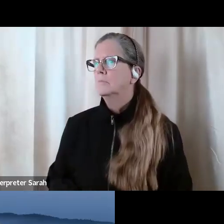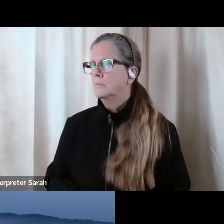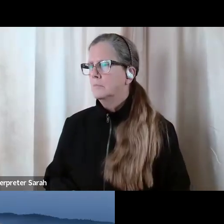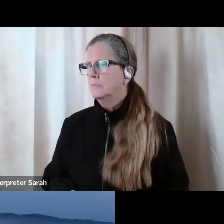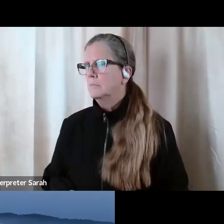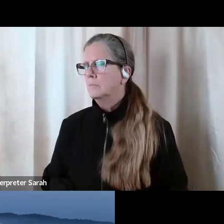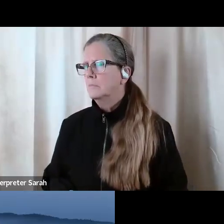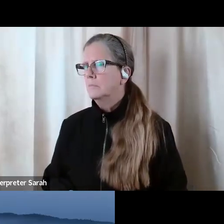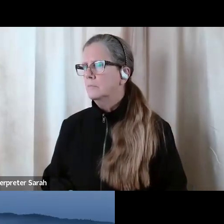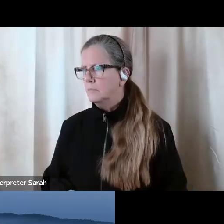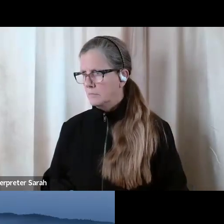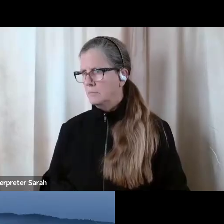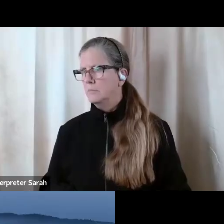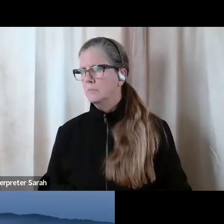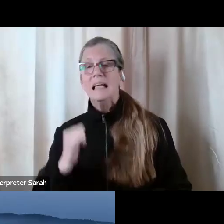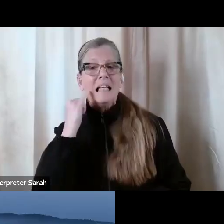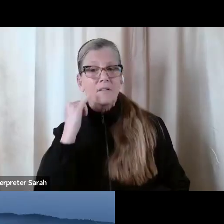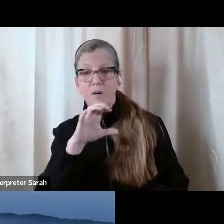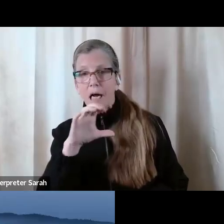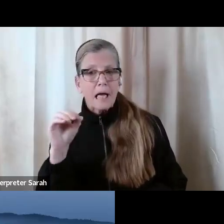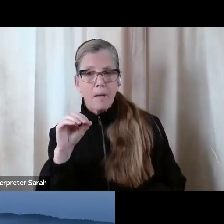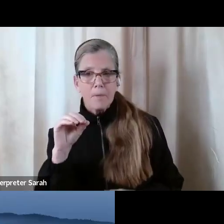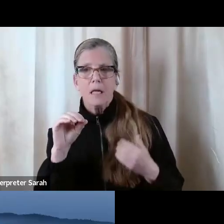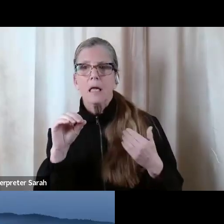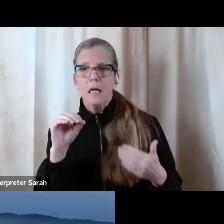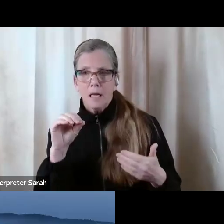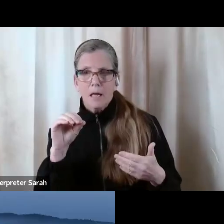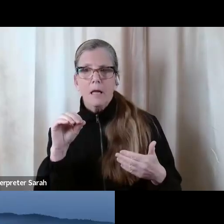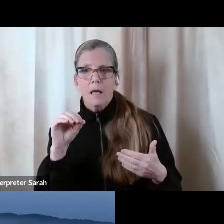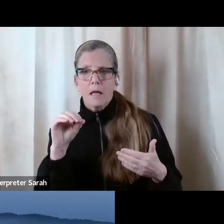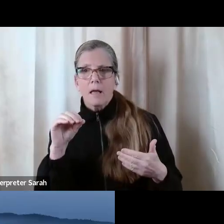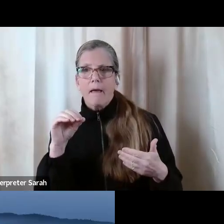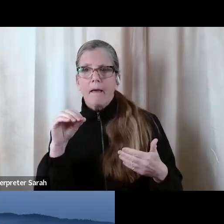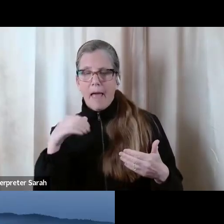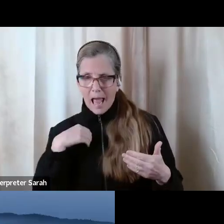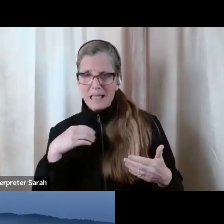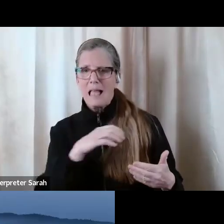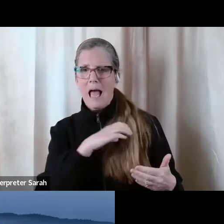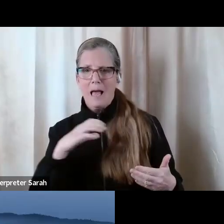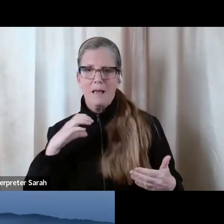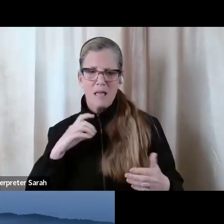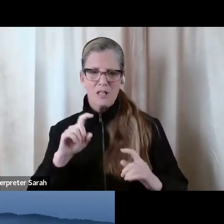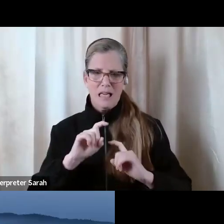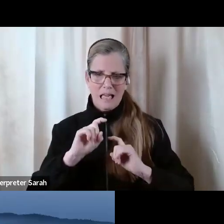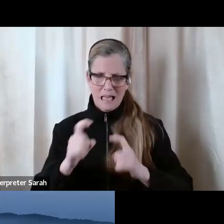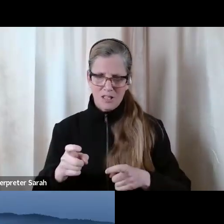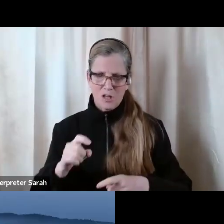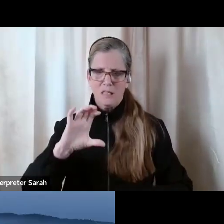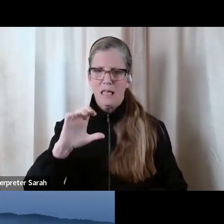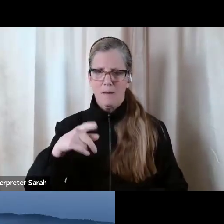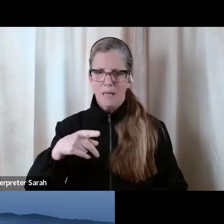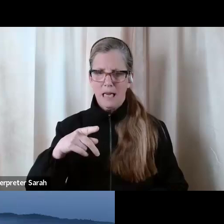a provider that receive a commission issued CPCN or WIR